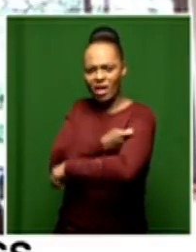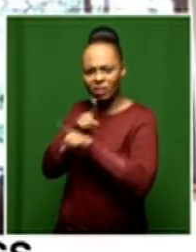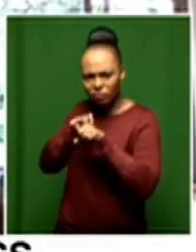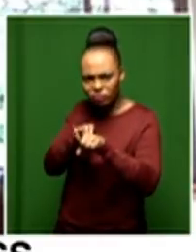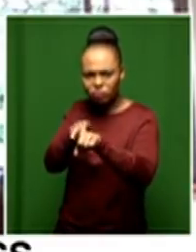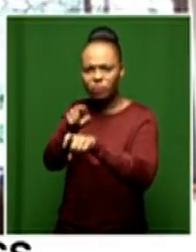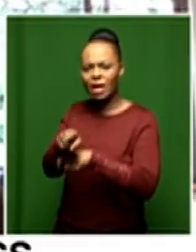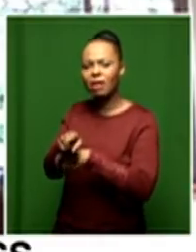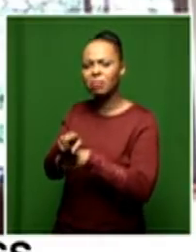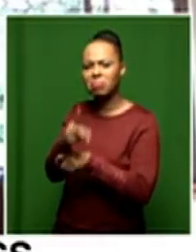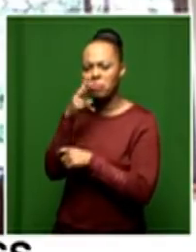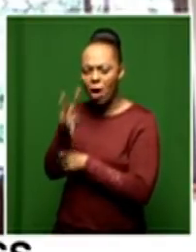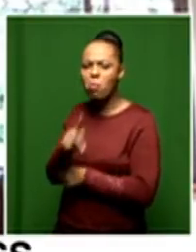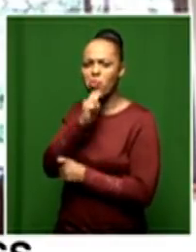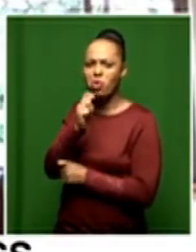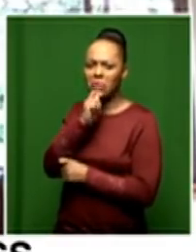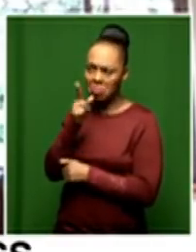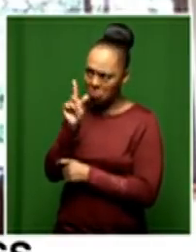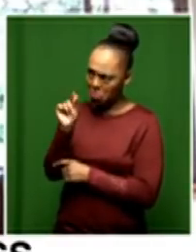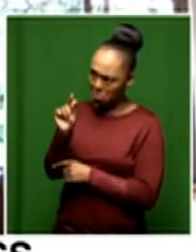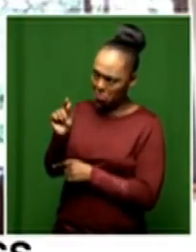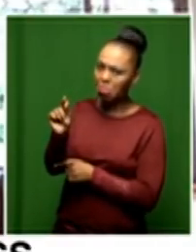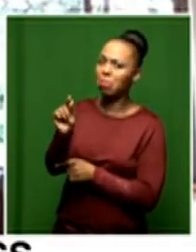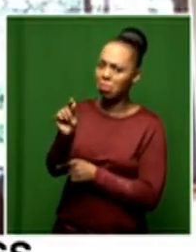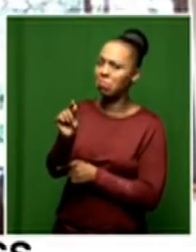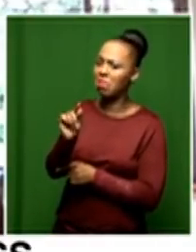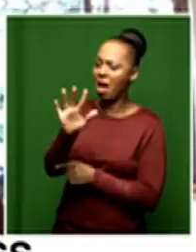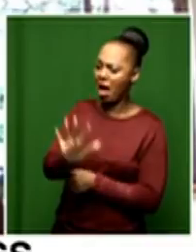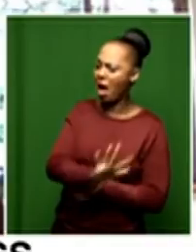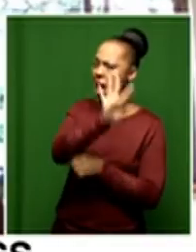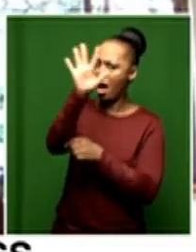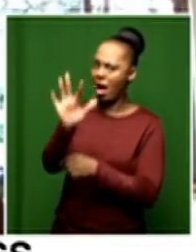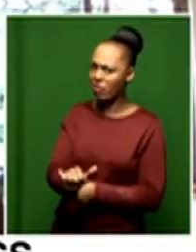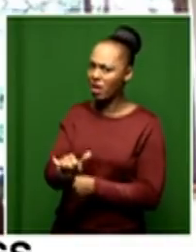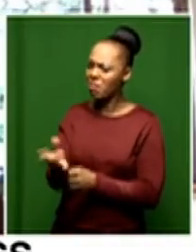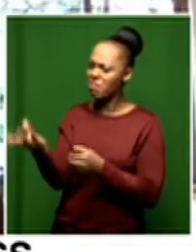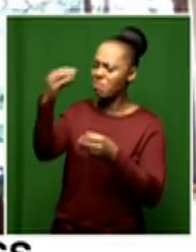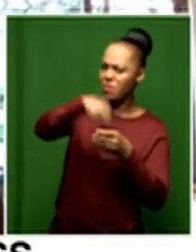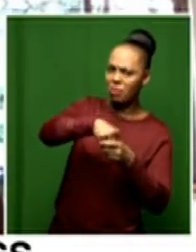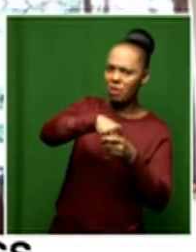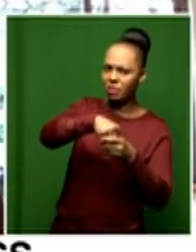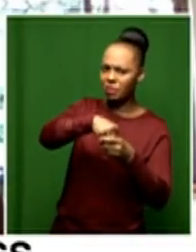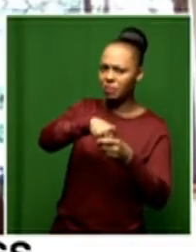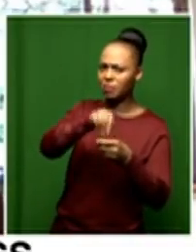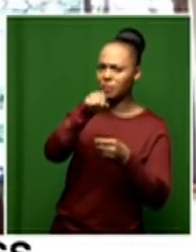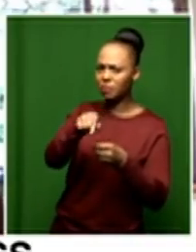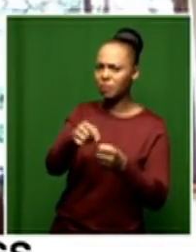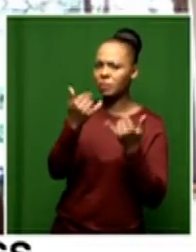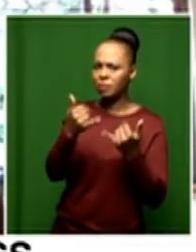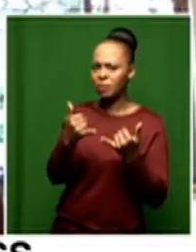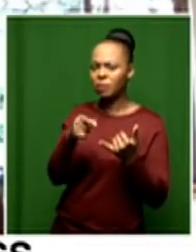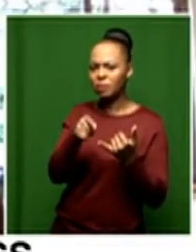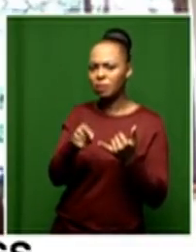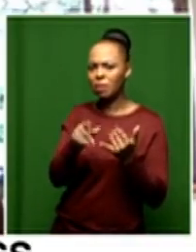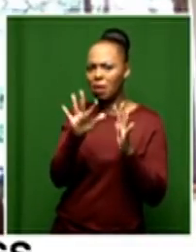and it was very much so a rude awakening as to where Africa fits into the equation. And you say that it is hoarding